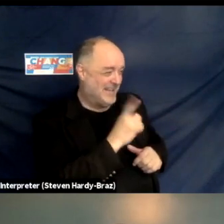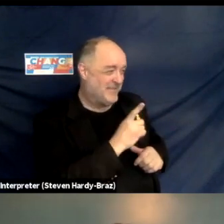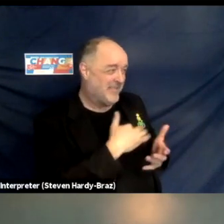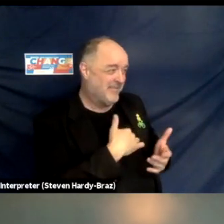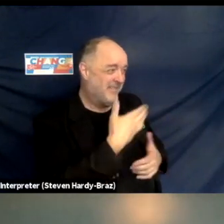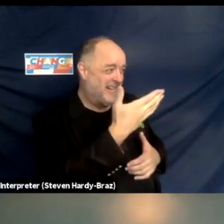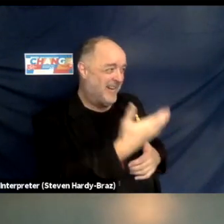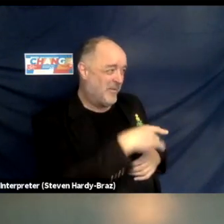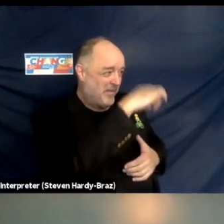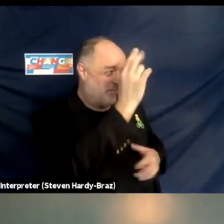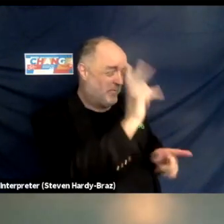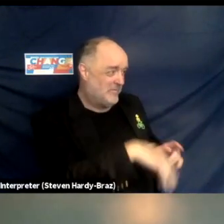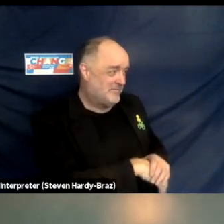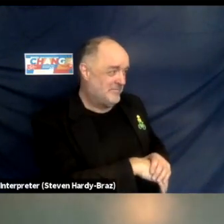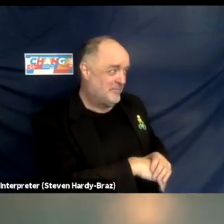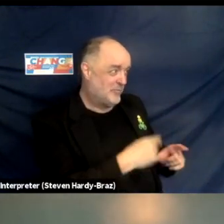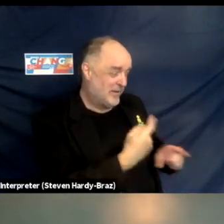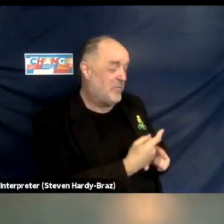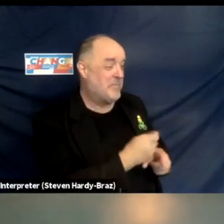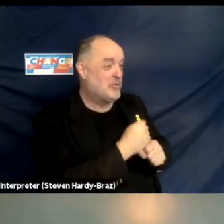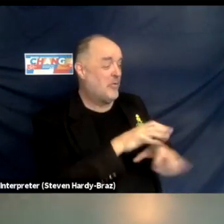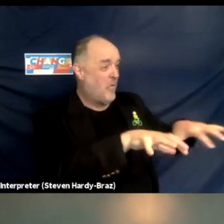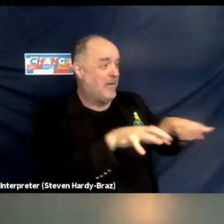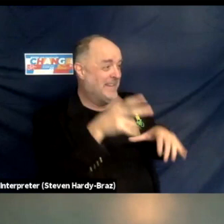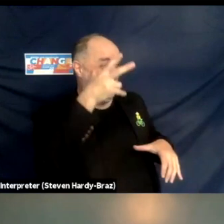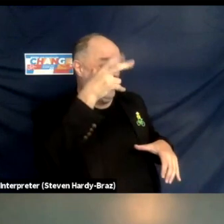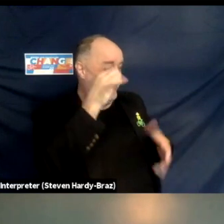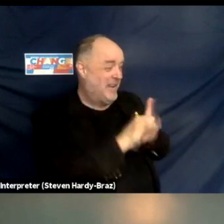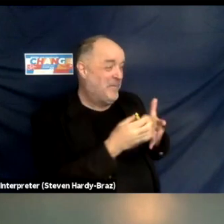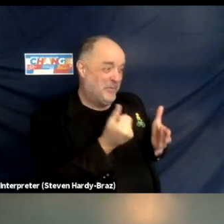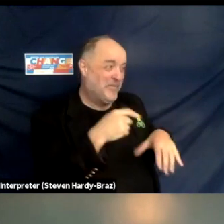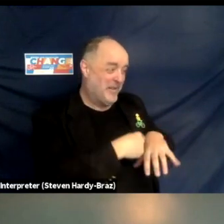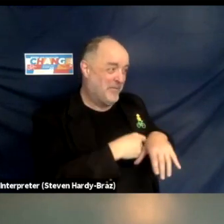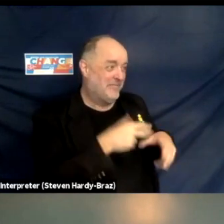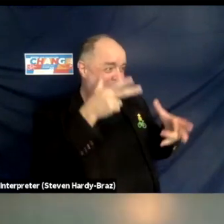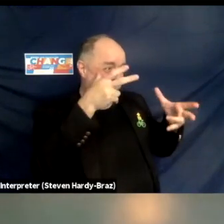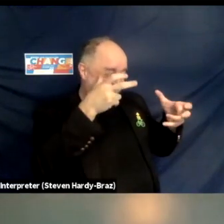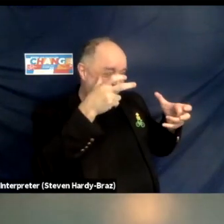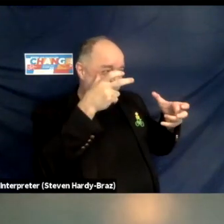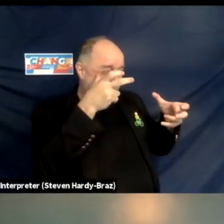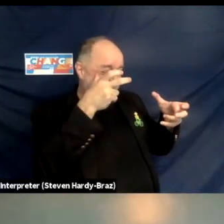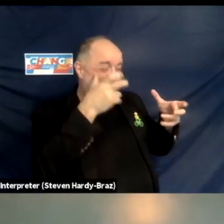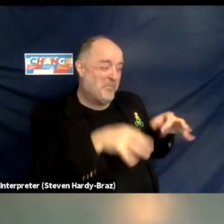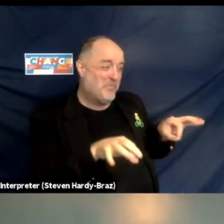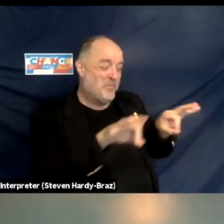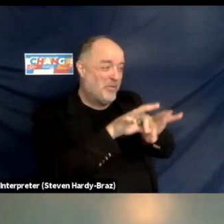hire Black. So want to make sure the audience hears that a couple times and takes that to heart, because that,